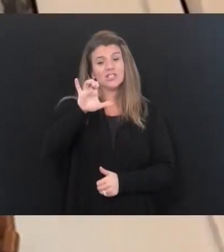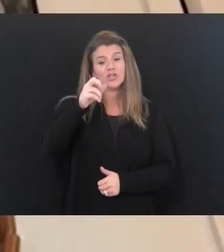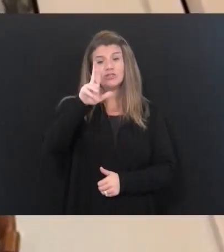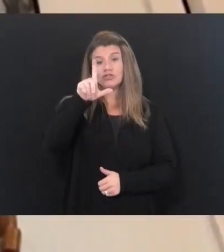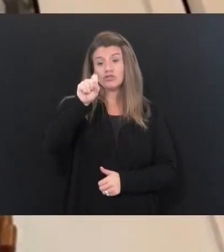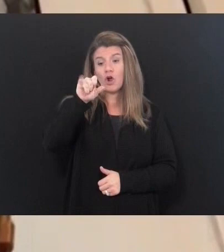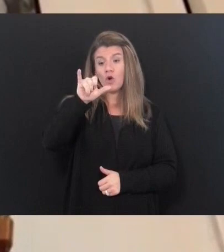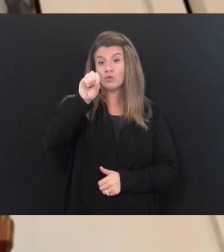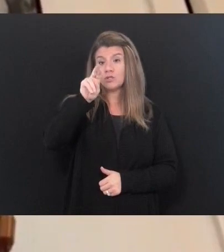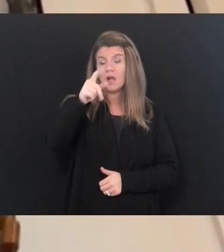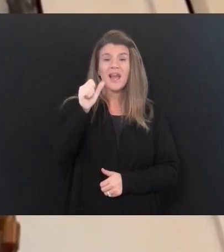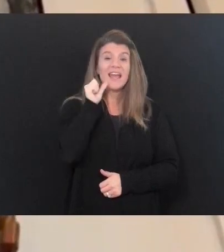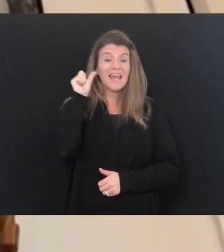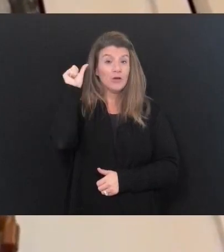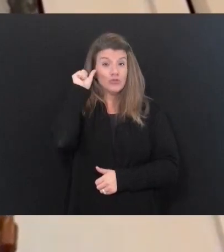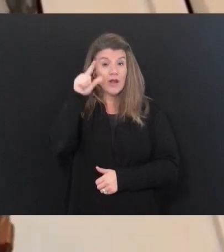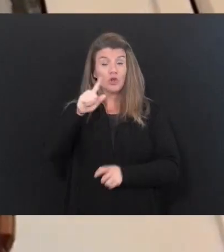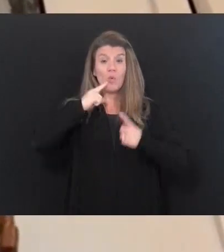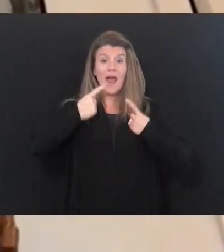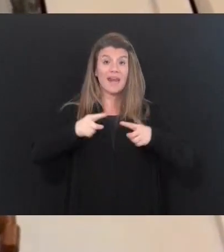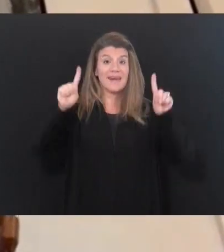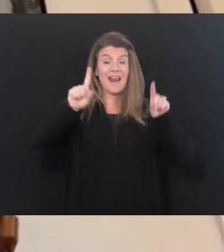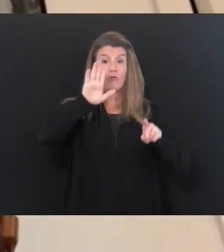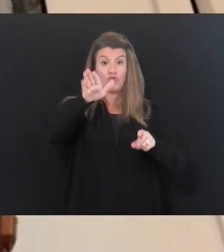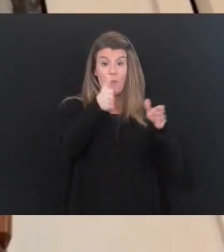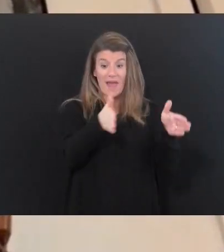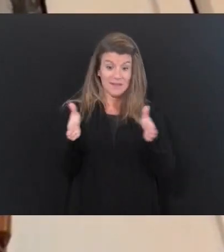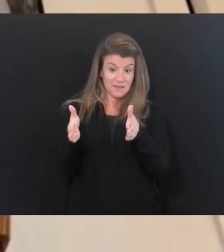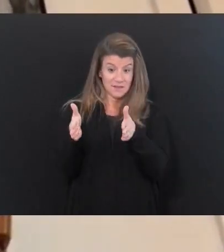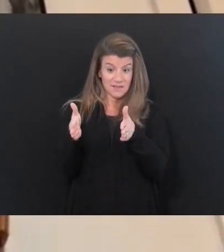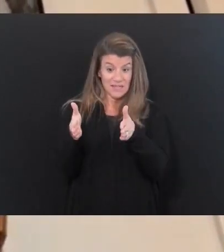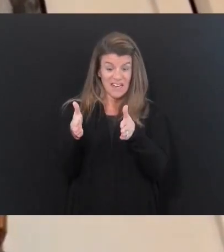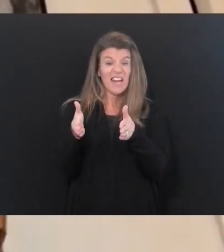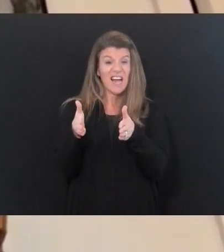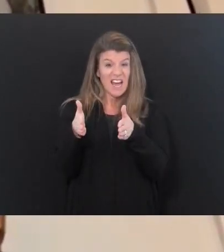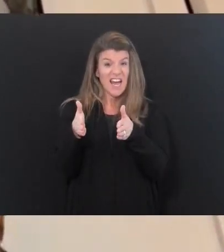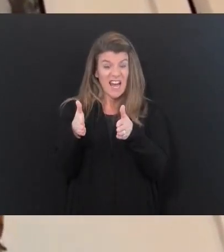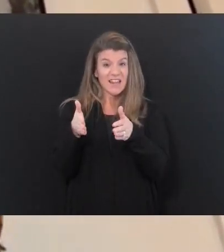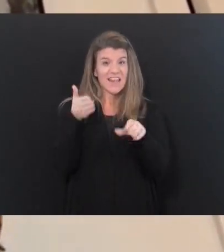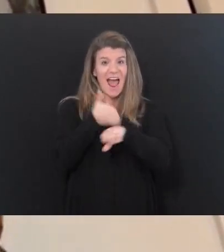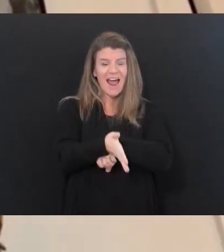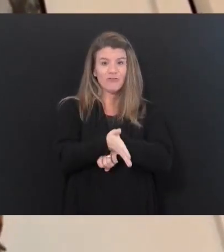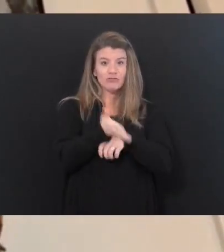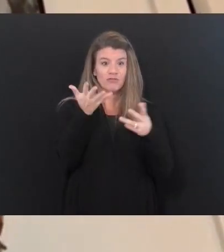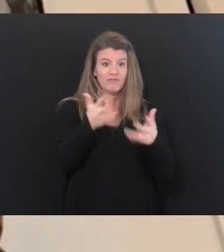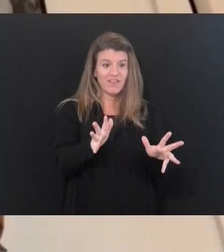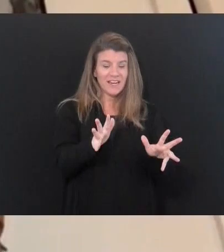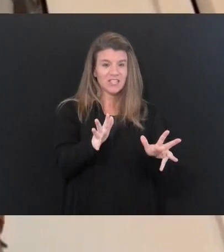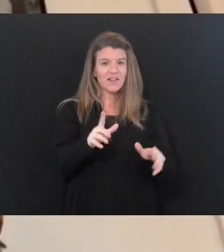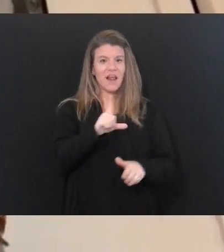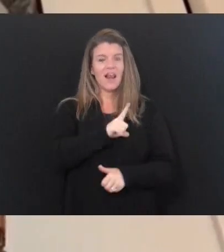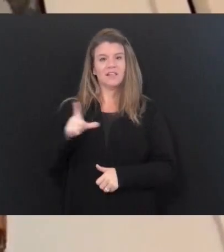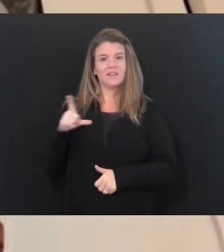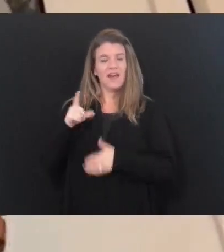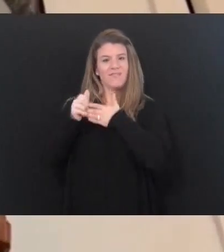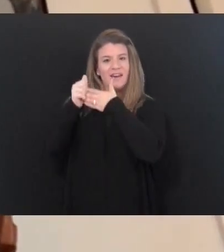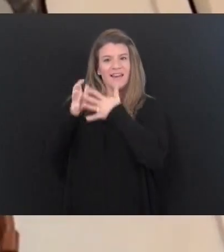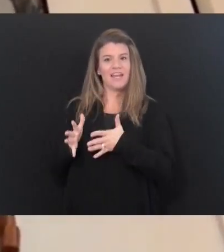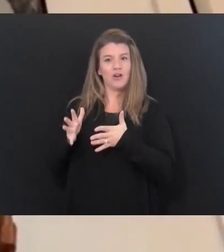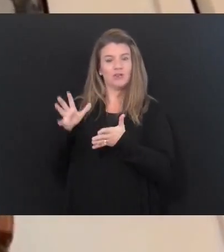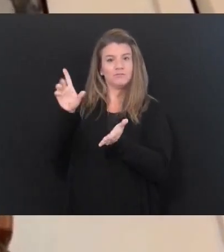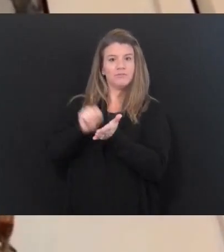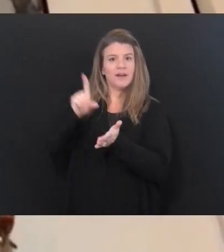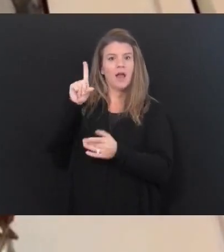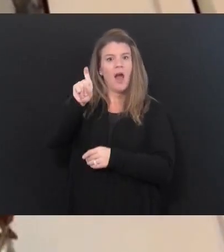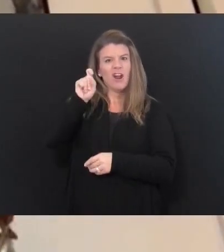yesterday you unveiled your plan, then shortly after that we got a 110-page document from the legislative leaders. After that, we got